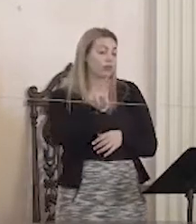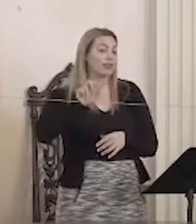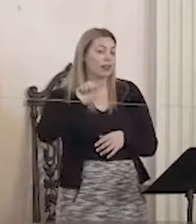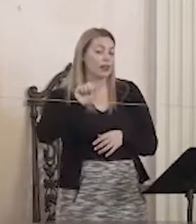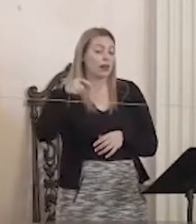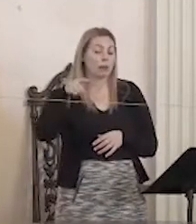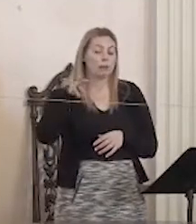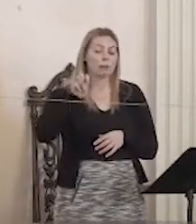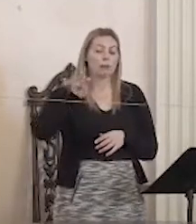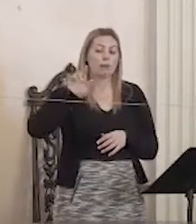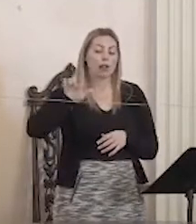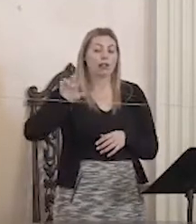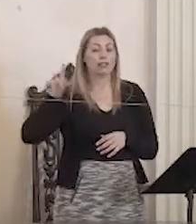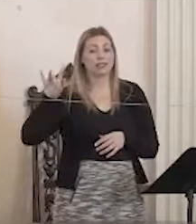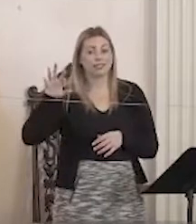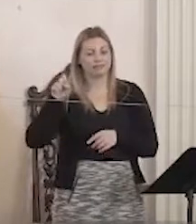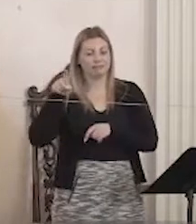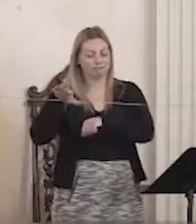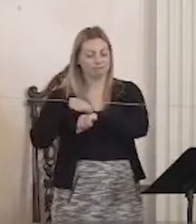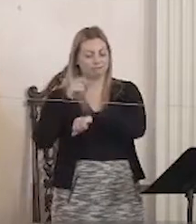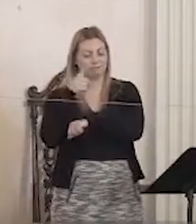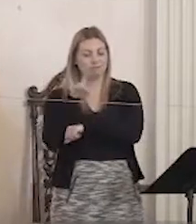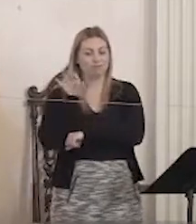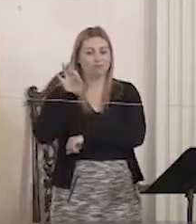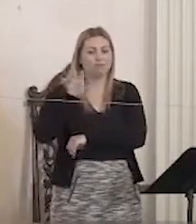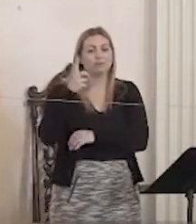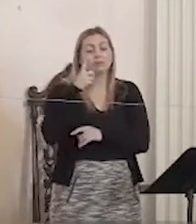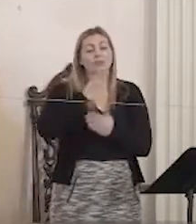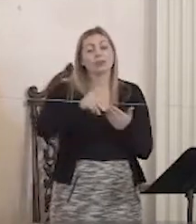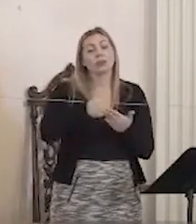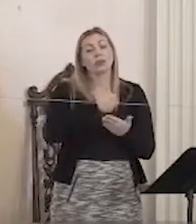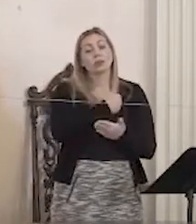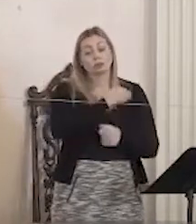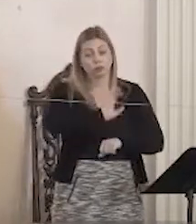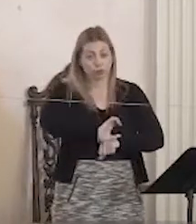Davies was called to the ministry of All Souls Church.